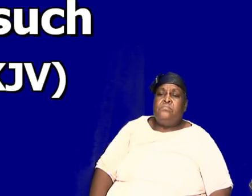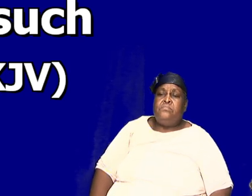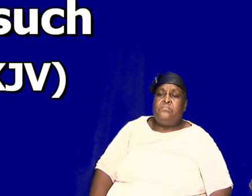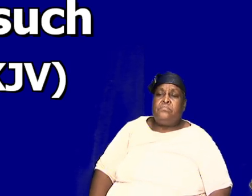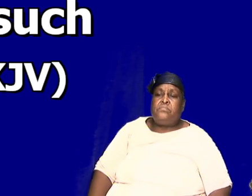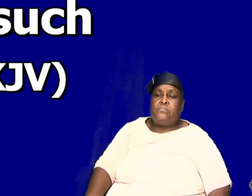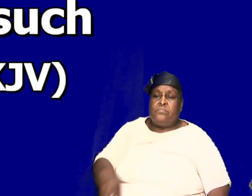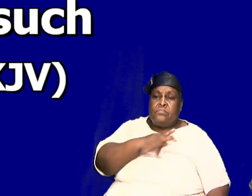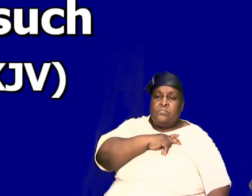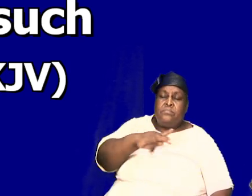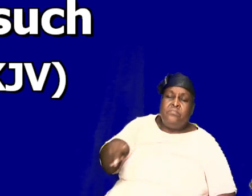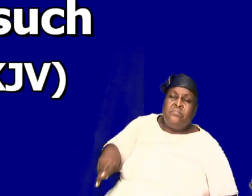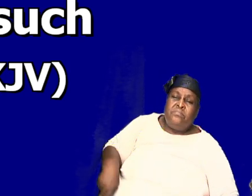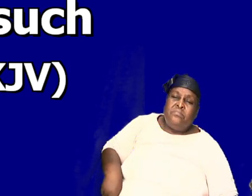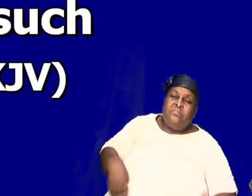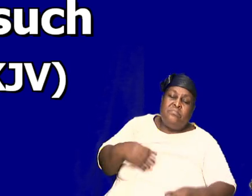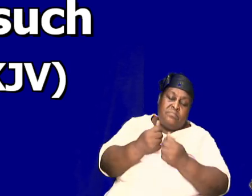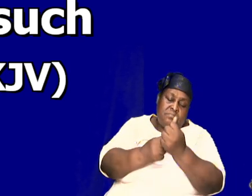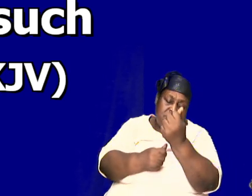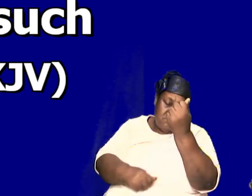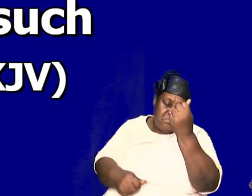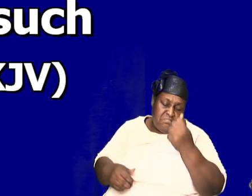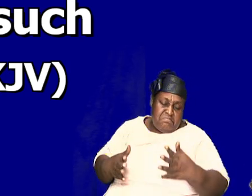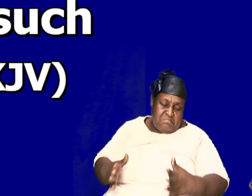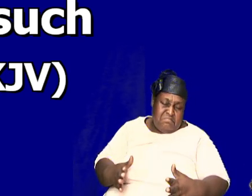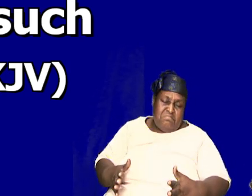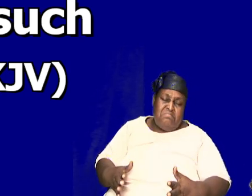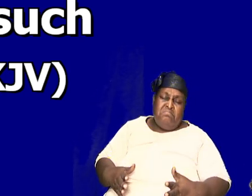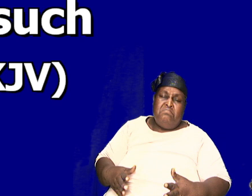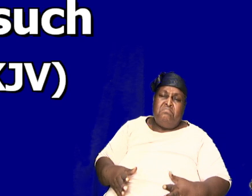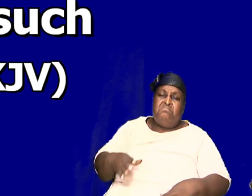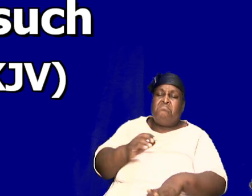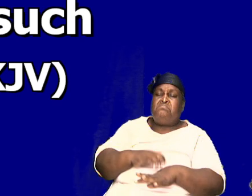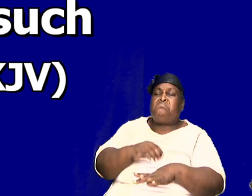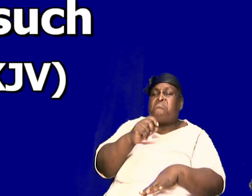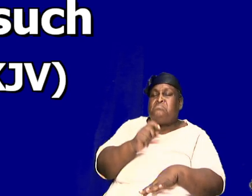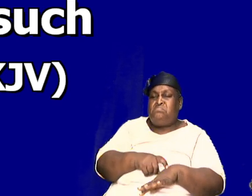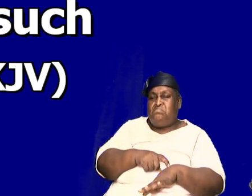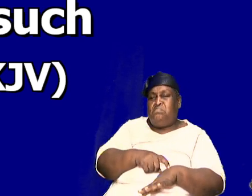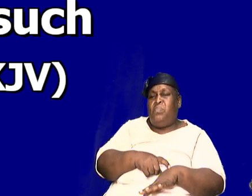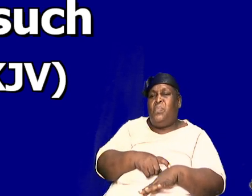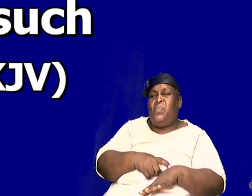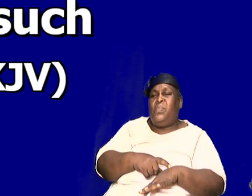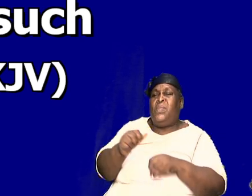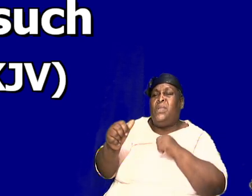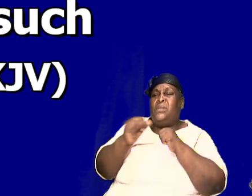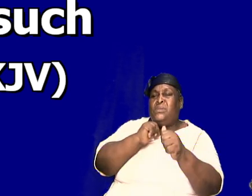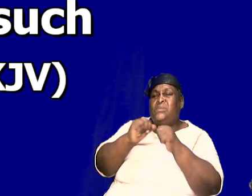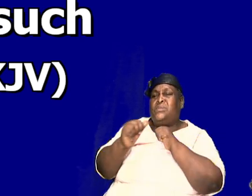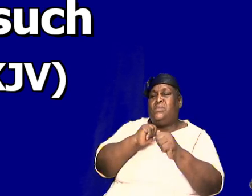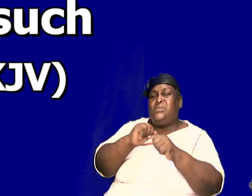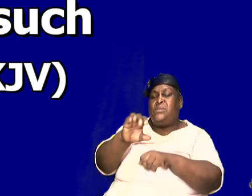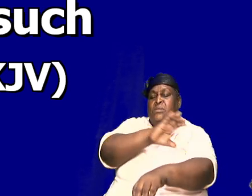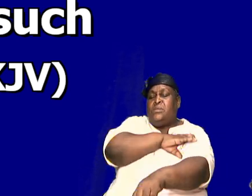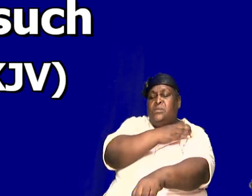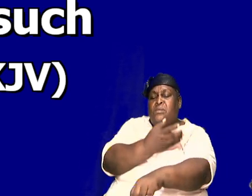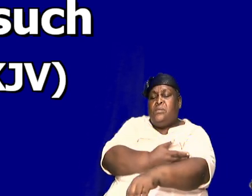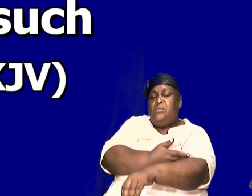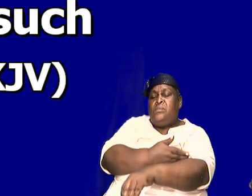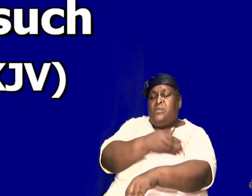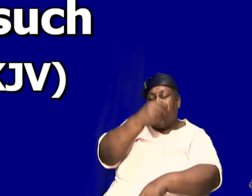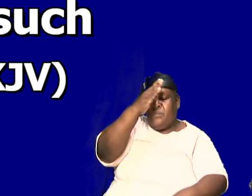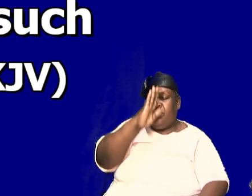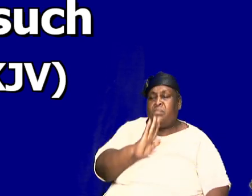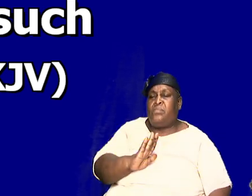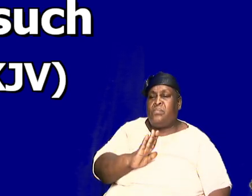So the king was in a backsliding state. He was at the point where he was denying the power